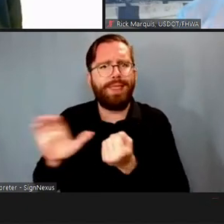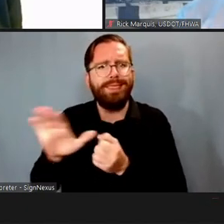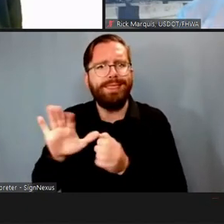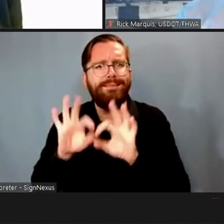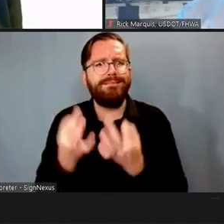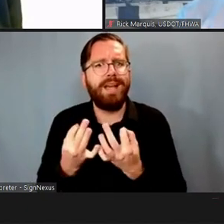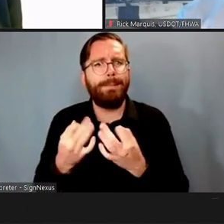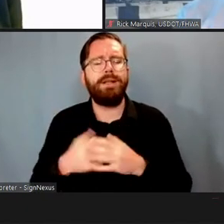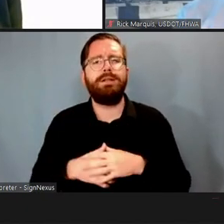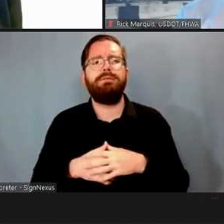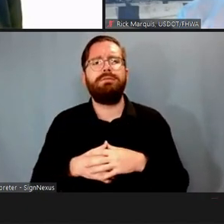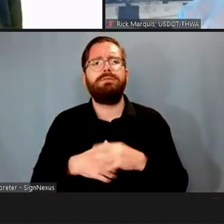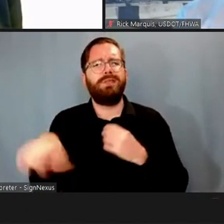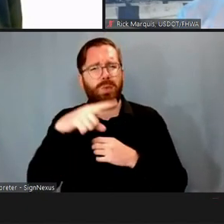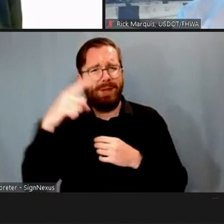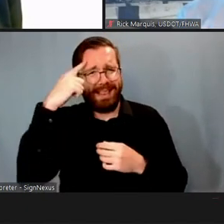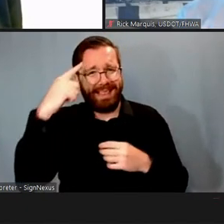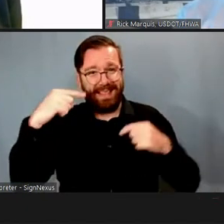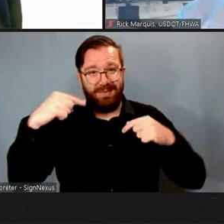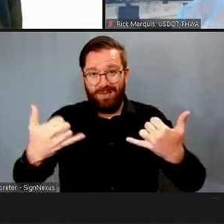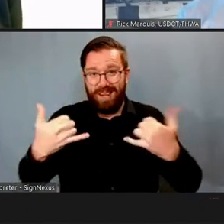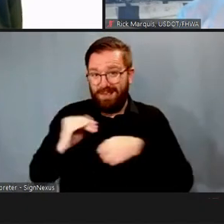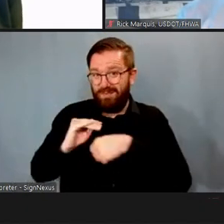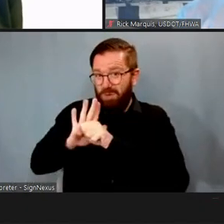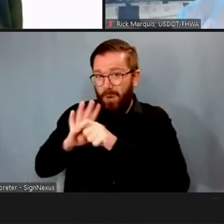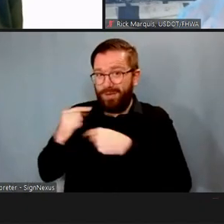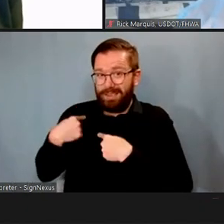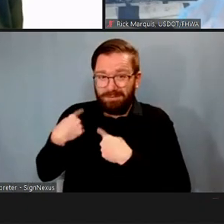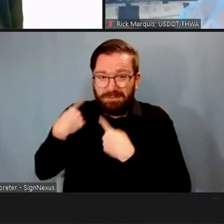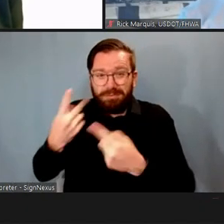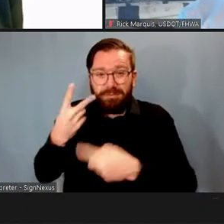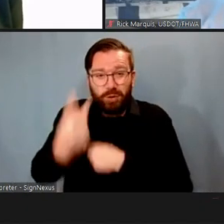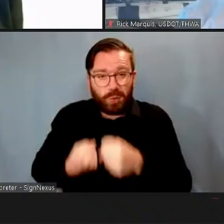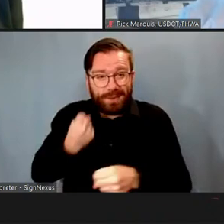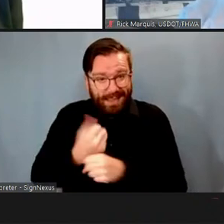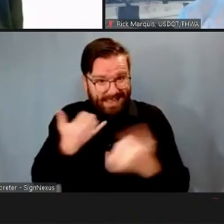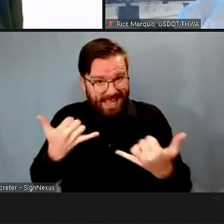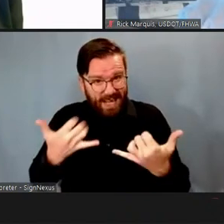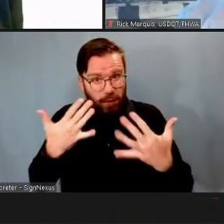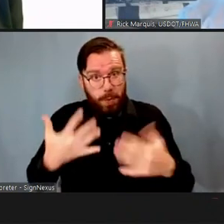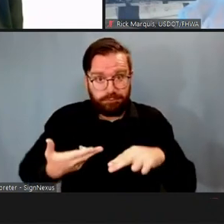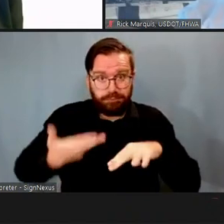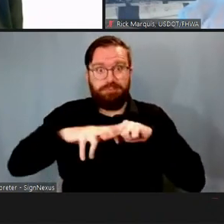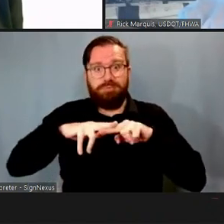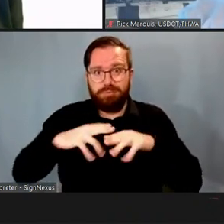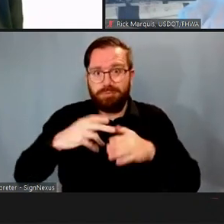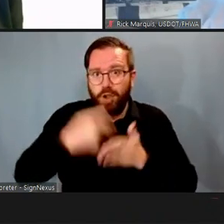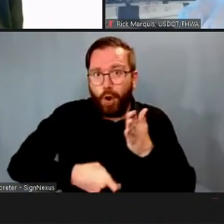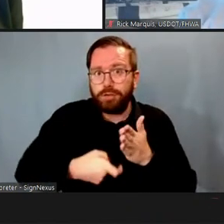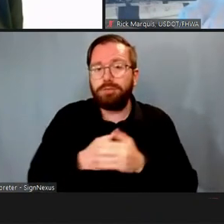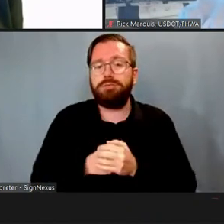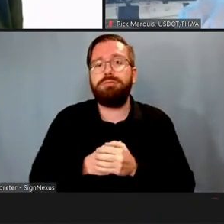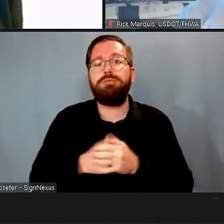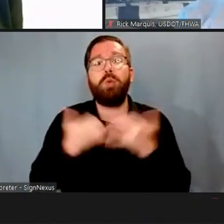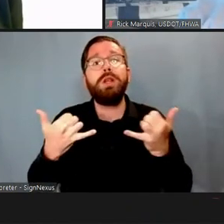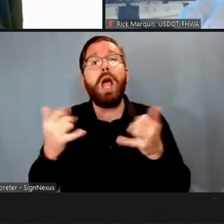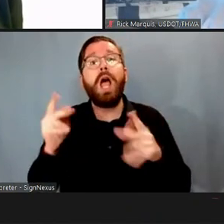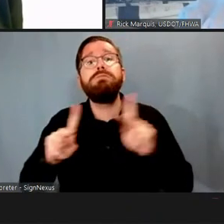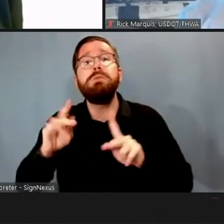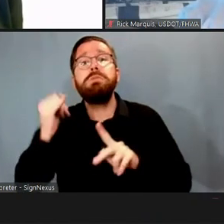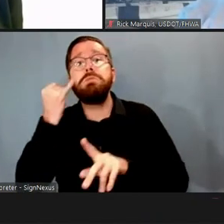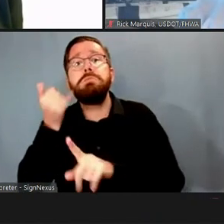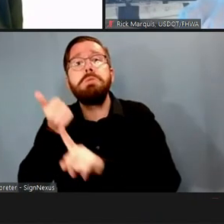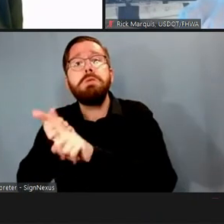the various scenarios you propose are all unaffordable and make the already stressful trip to a doctor in manhattan even more